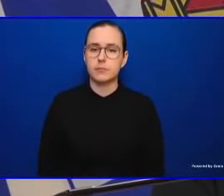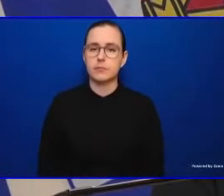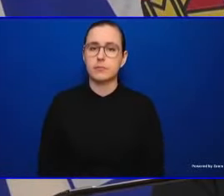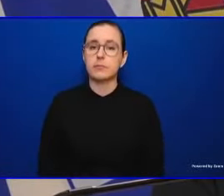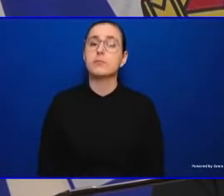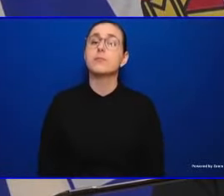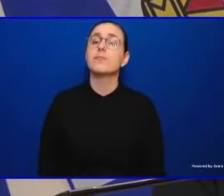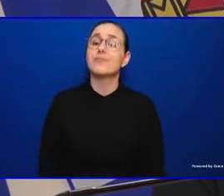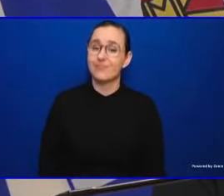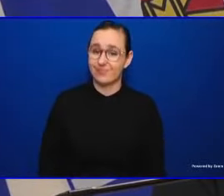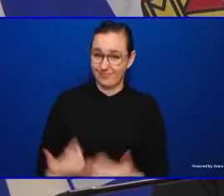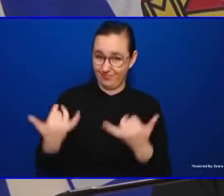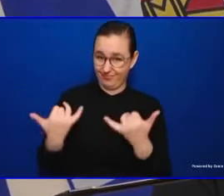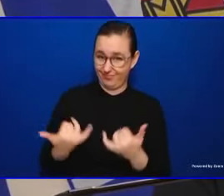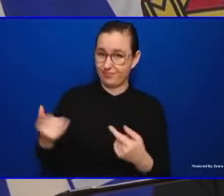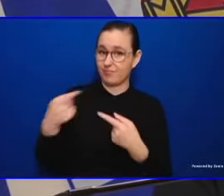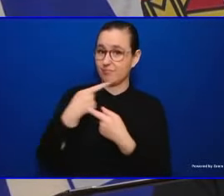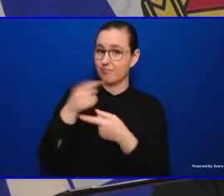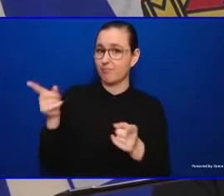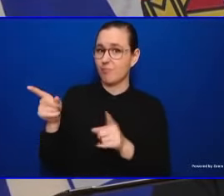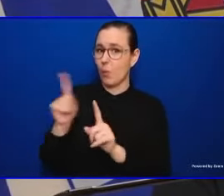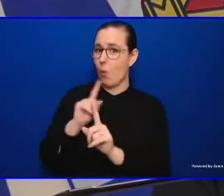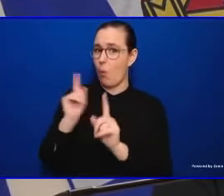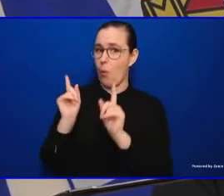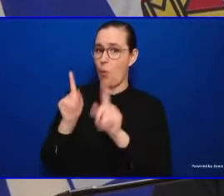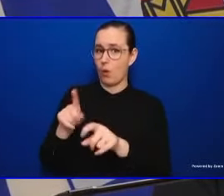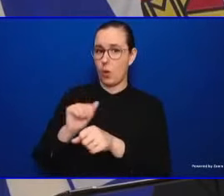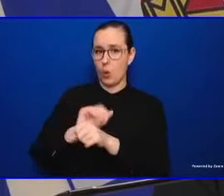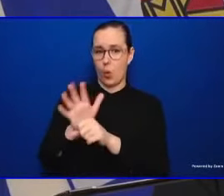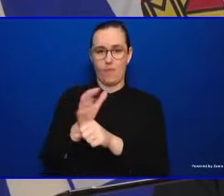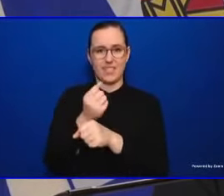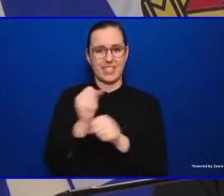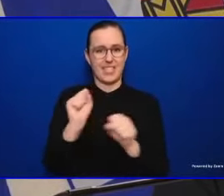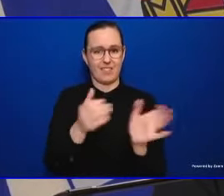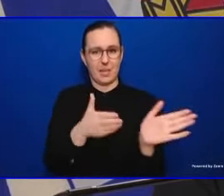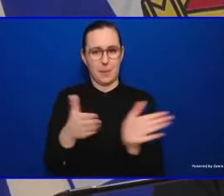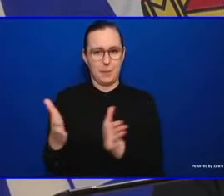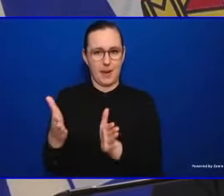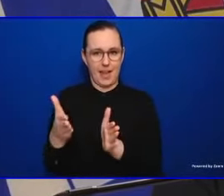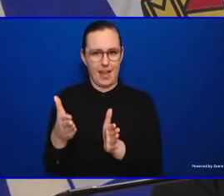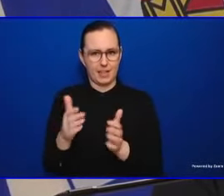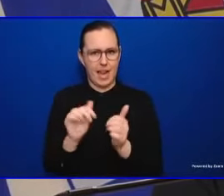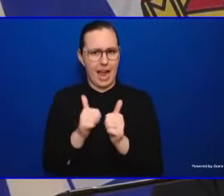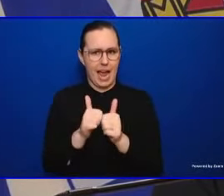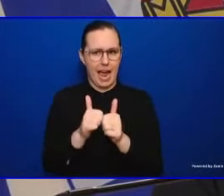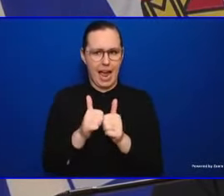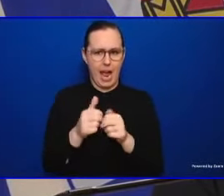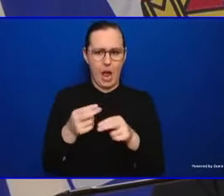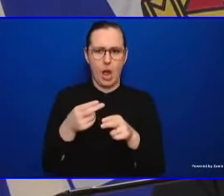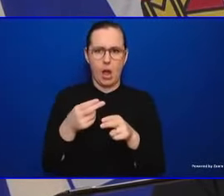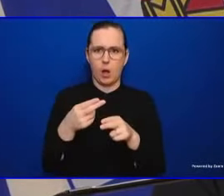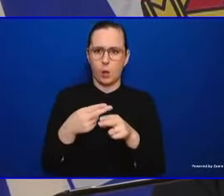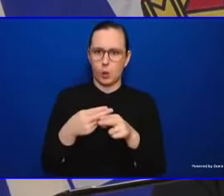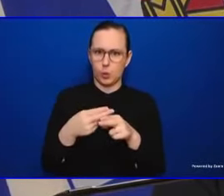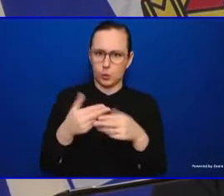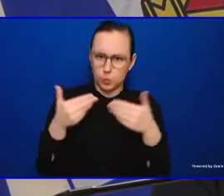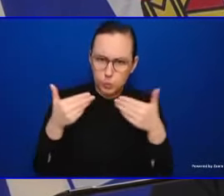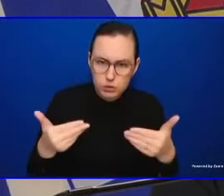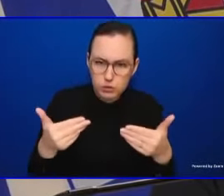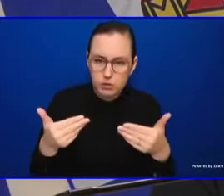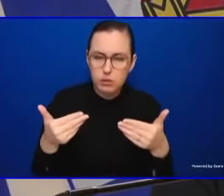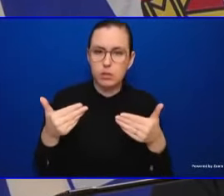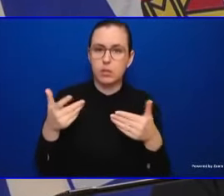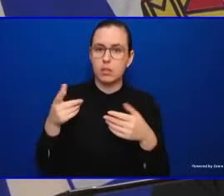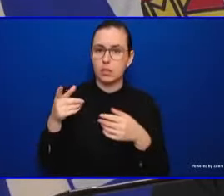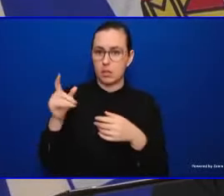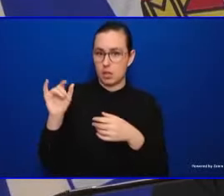place? And did this have anything to do with the announcement we found out today that the Canucks would be postponing